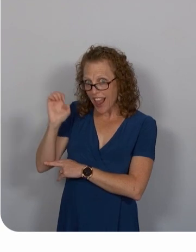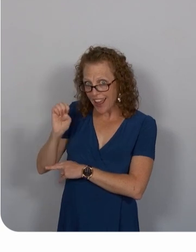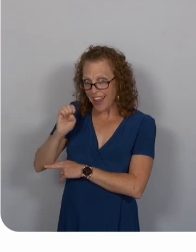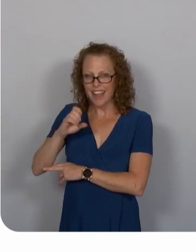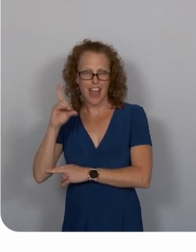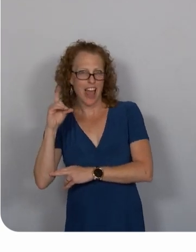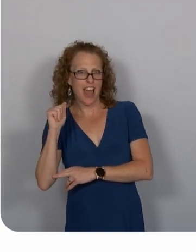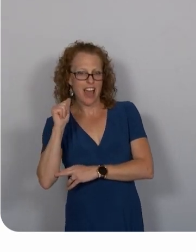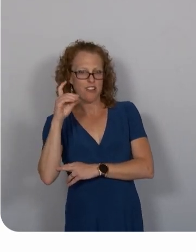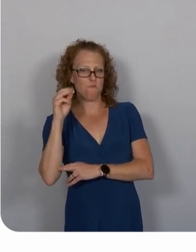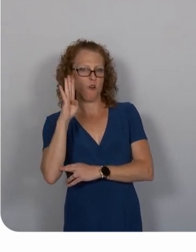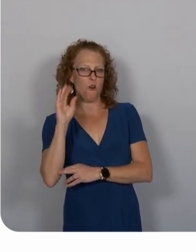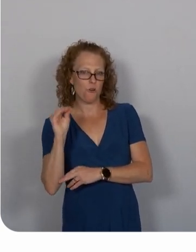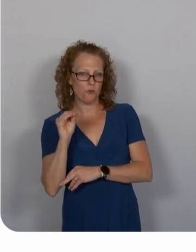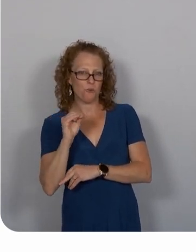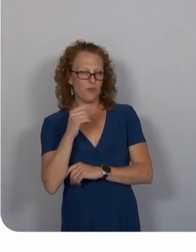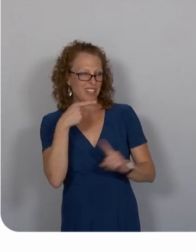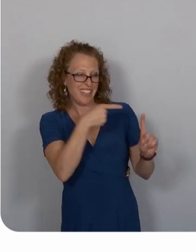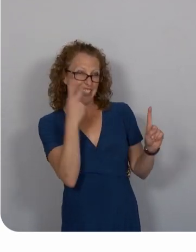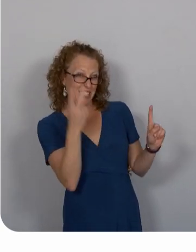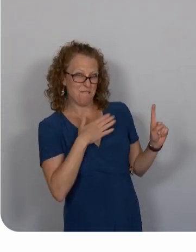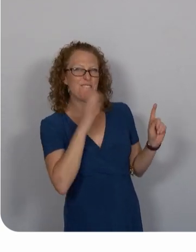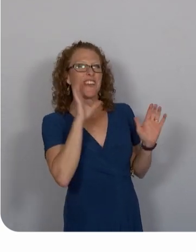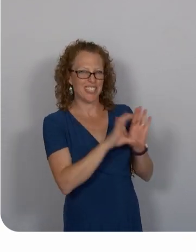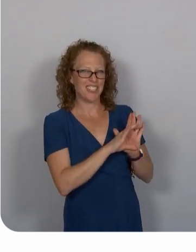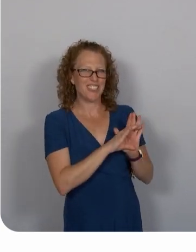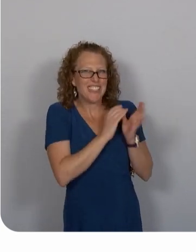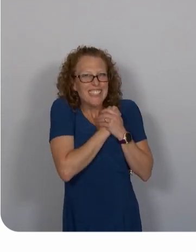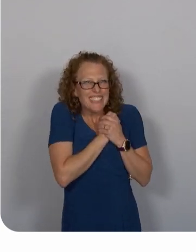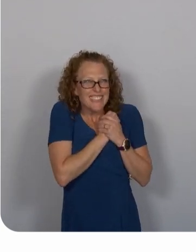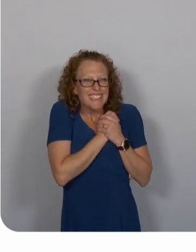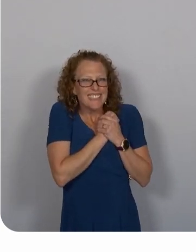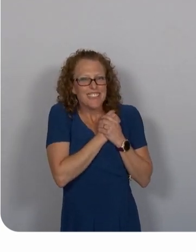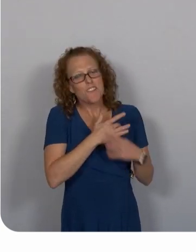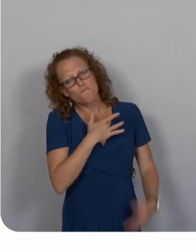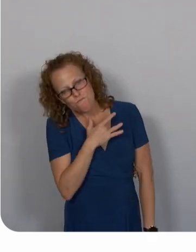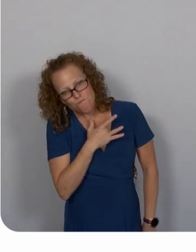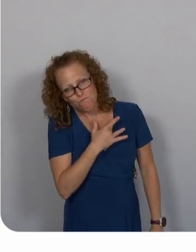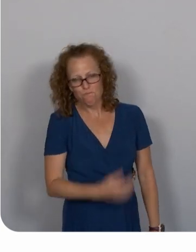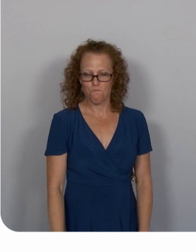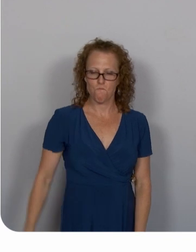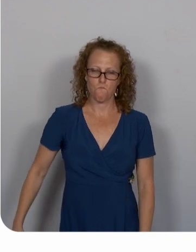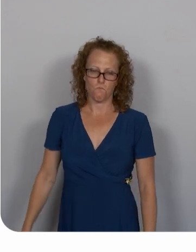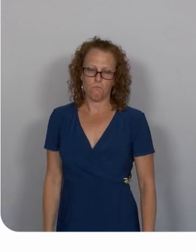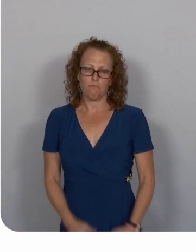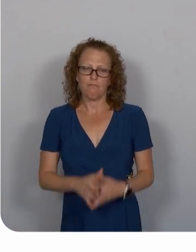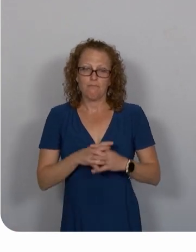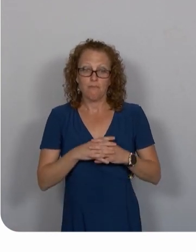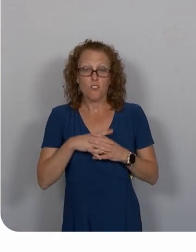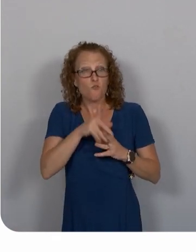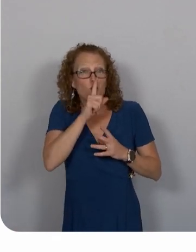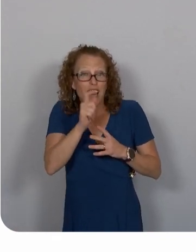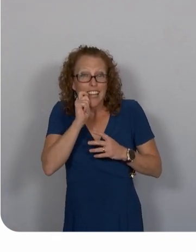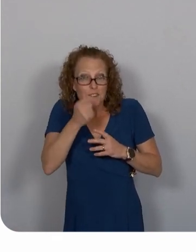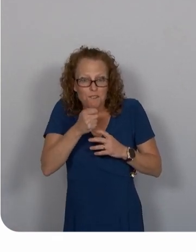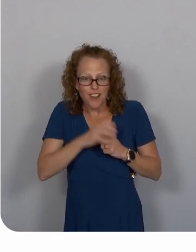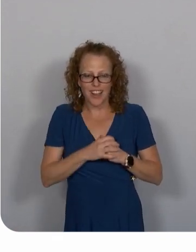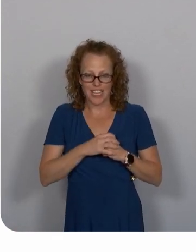I think these are great pictures. And Chipotle and Adobo Miller are definitely cool cats.